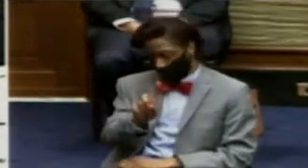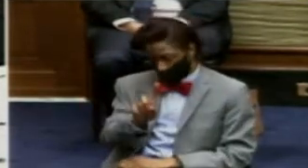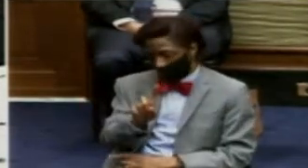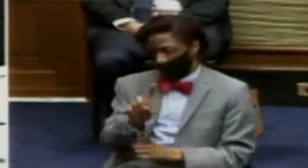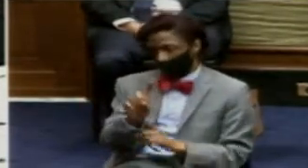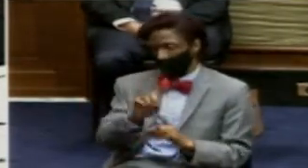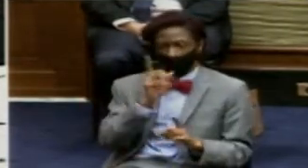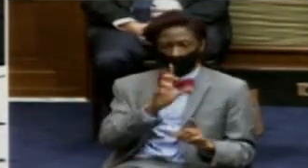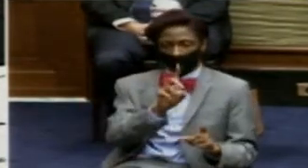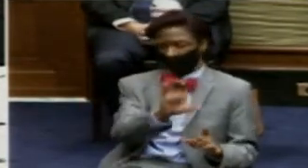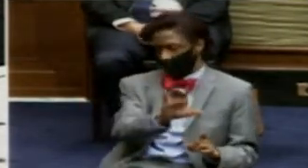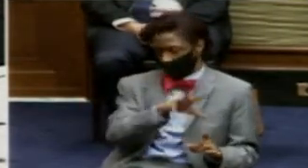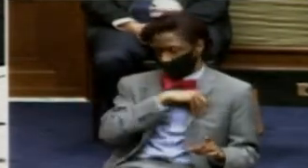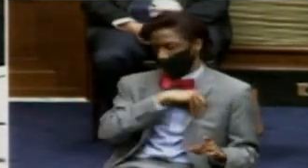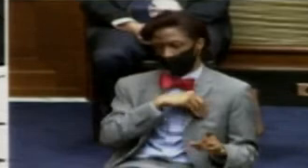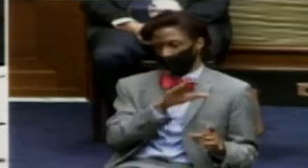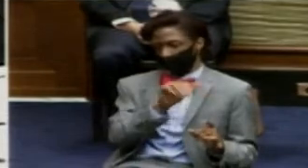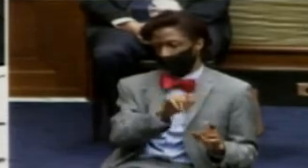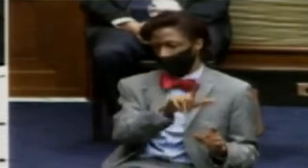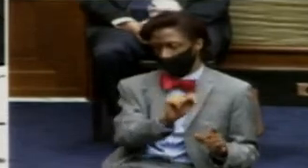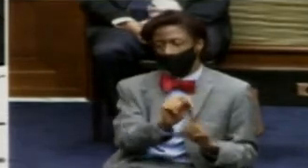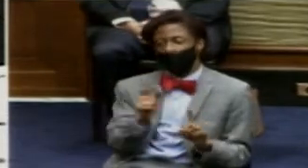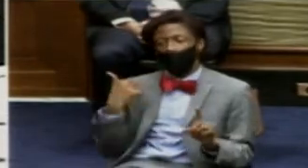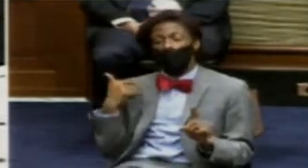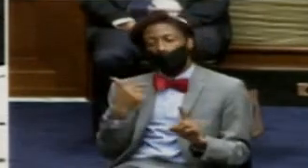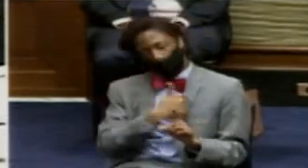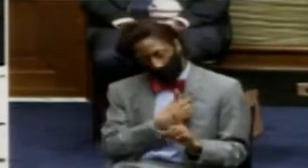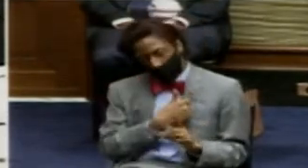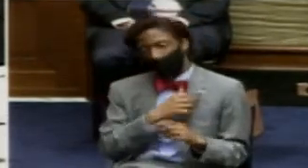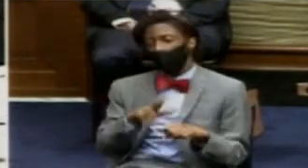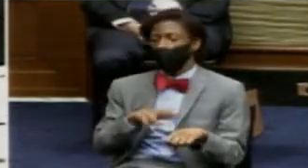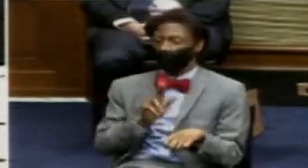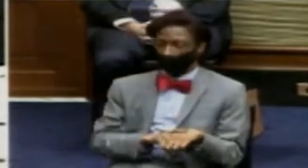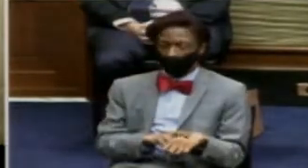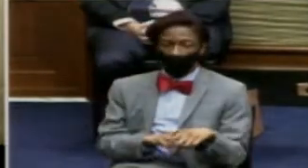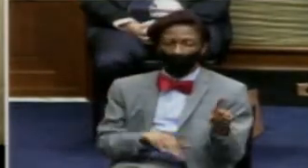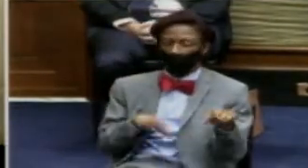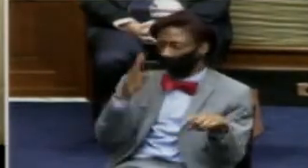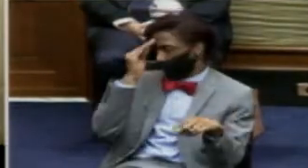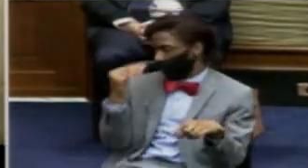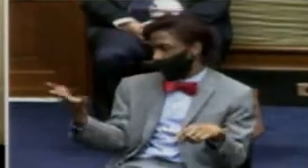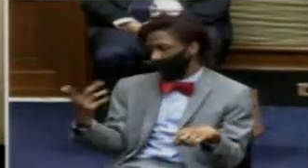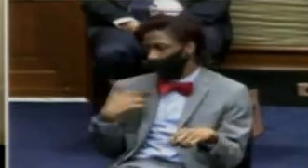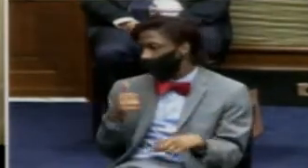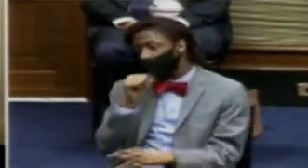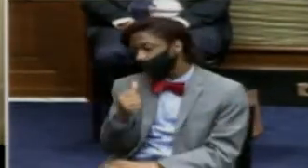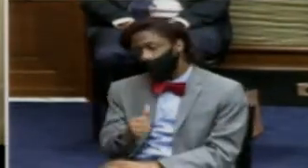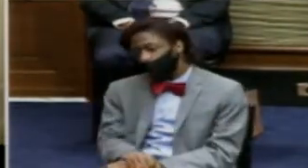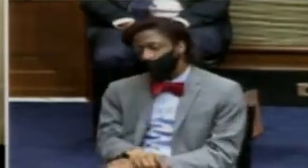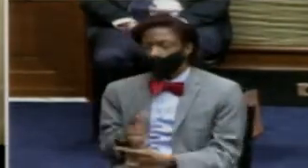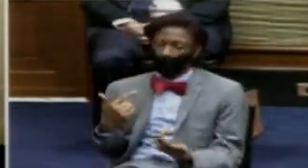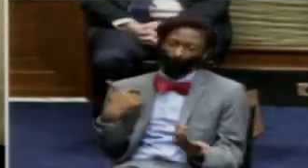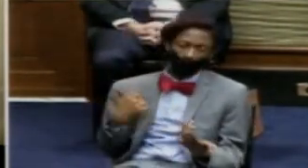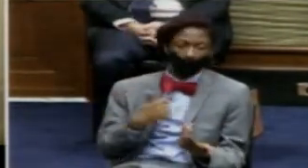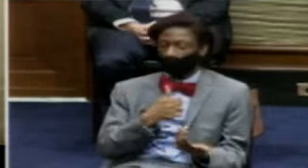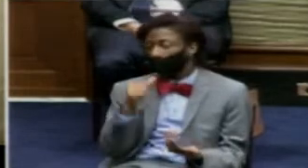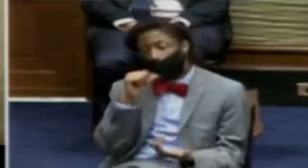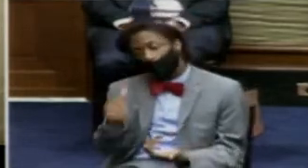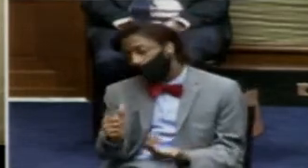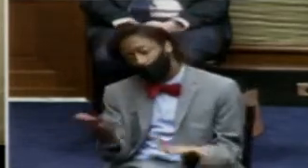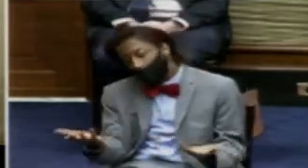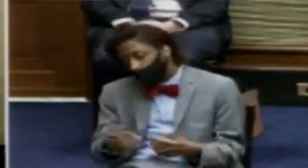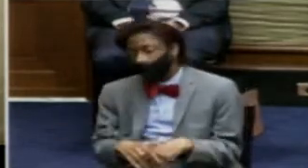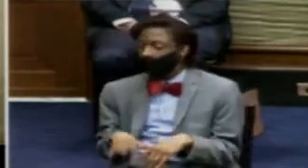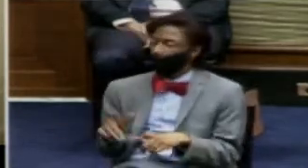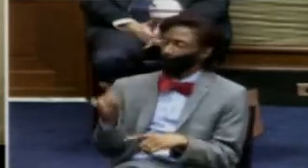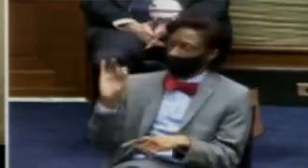D.C. Admissions Act. We are, of course, familiar well, with this. I can tell you there's not. There's not. Let me ask you